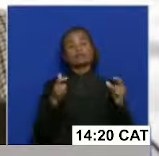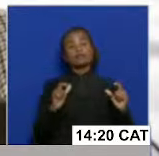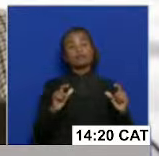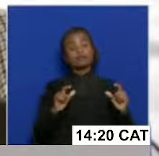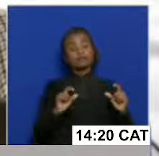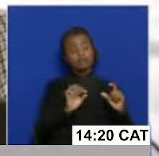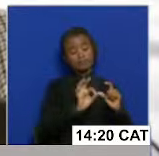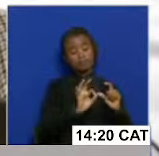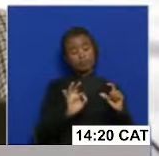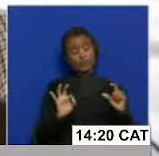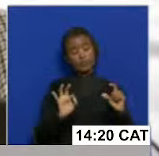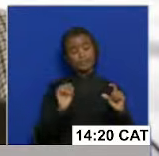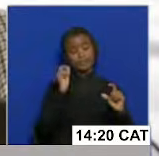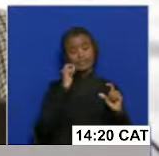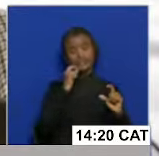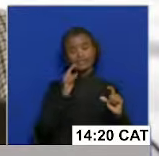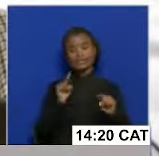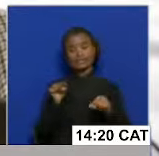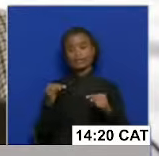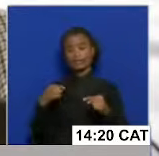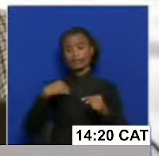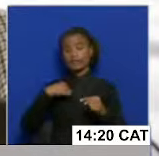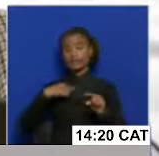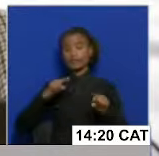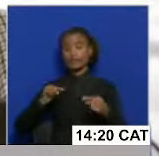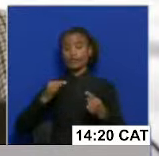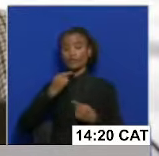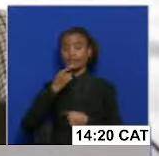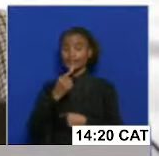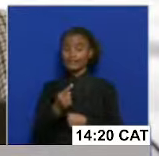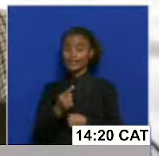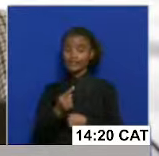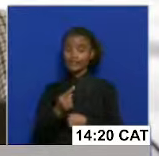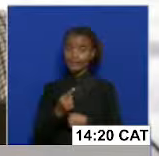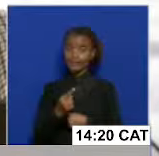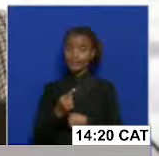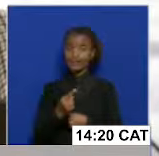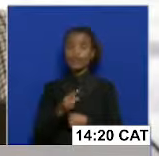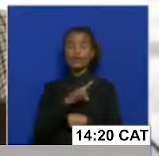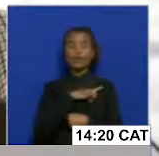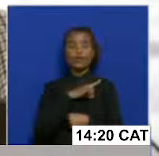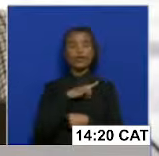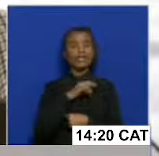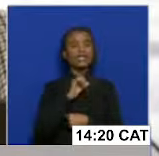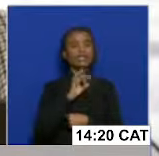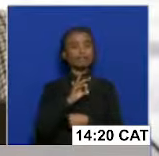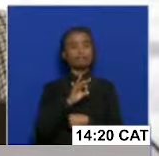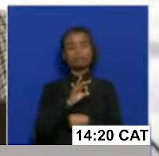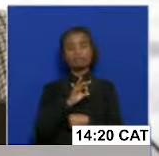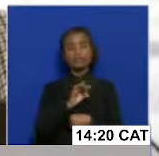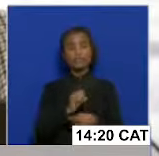well because all hell will break loose, what do you mean by that?